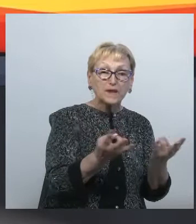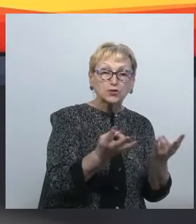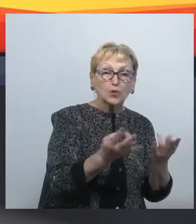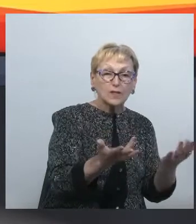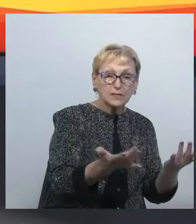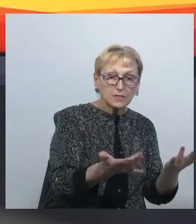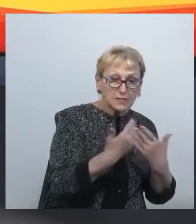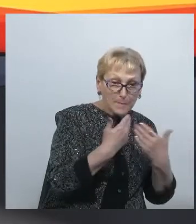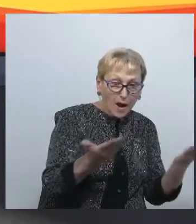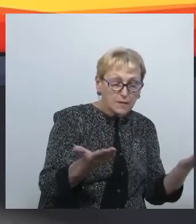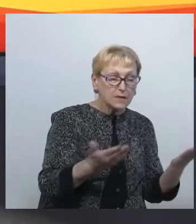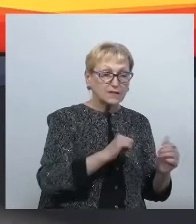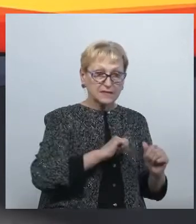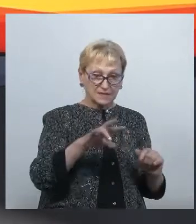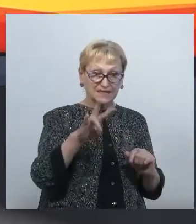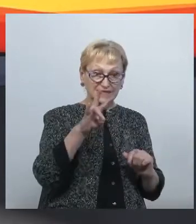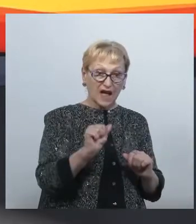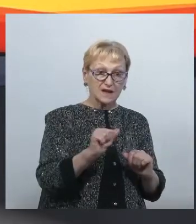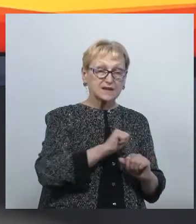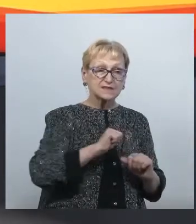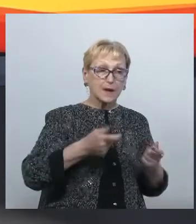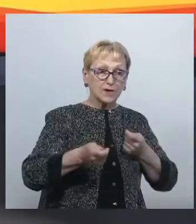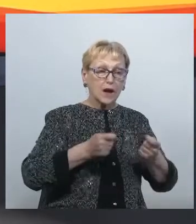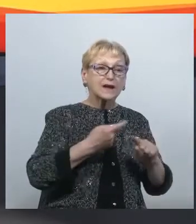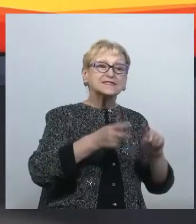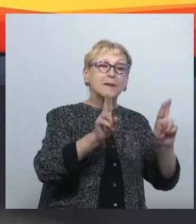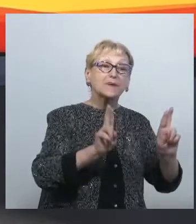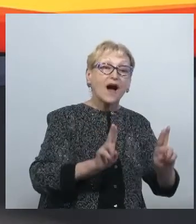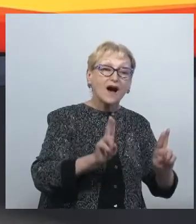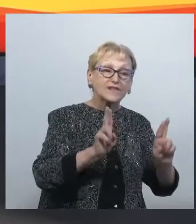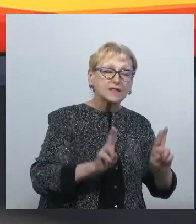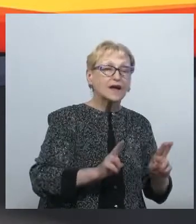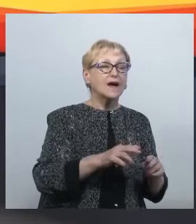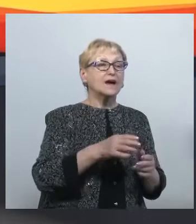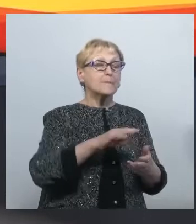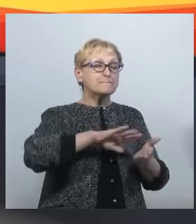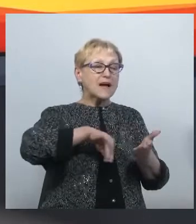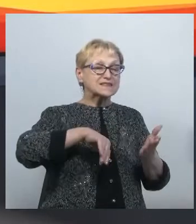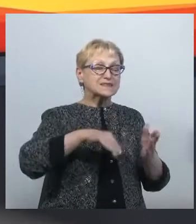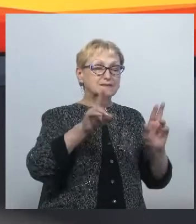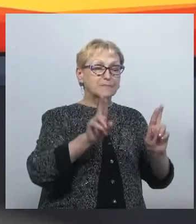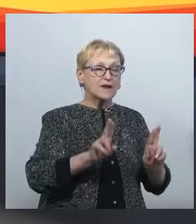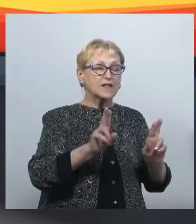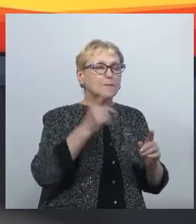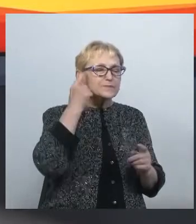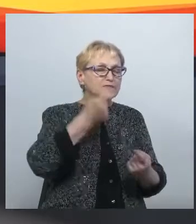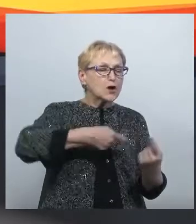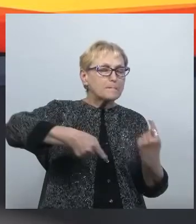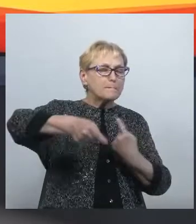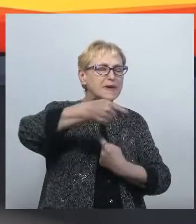I agree. There is no demand for self-regulation because these are rules, but it's easier to work without